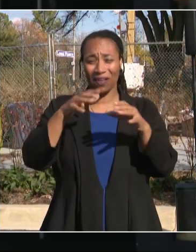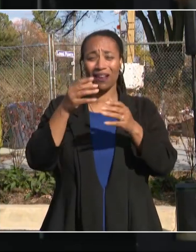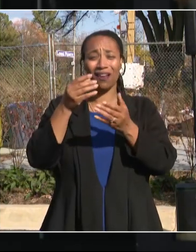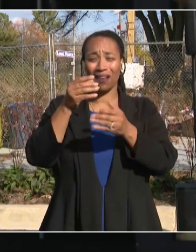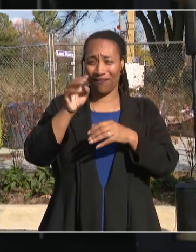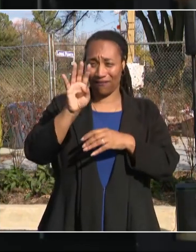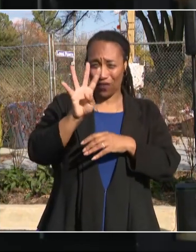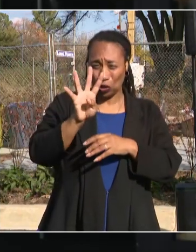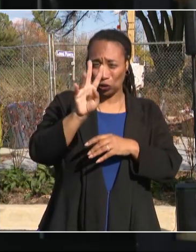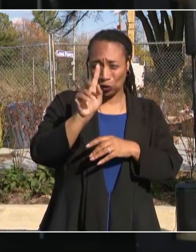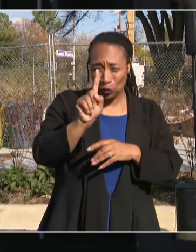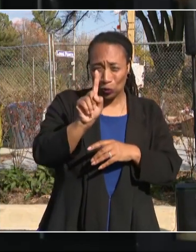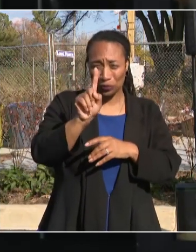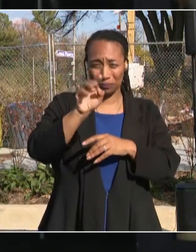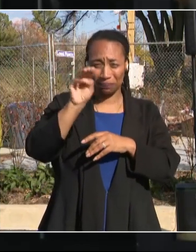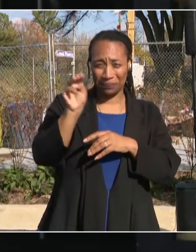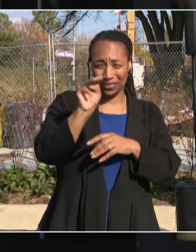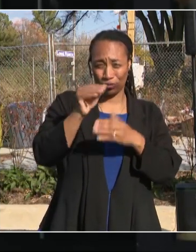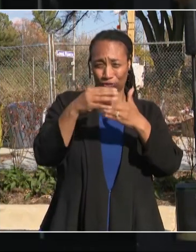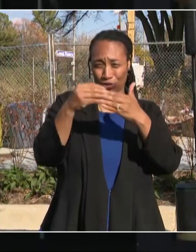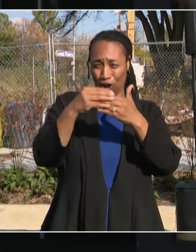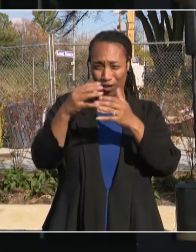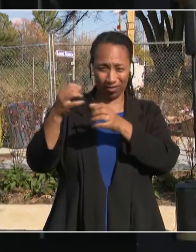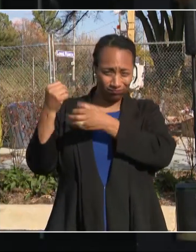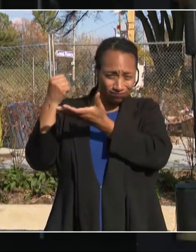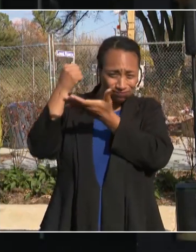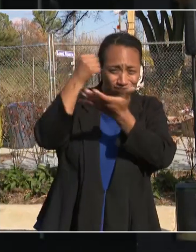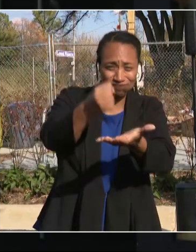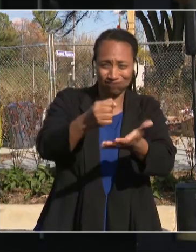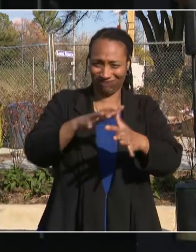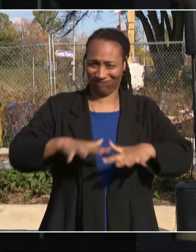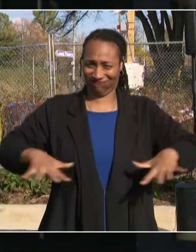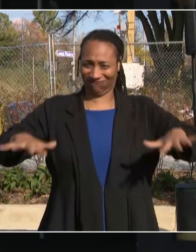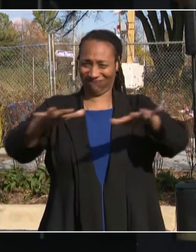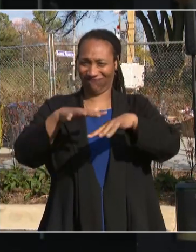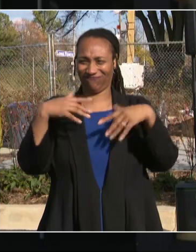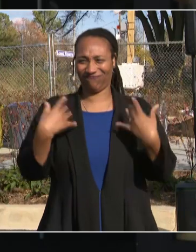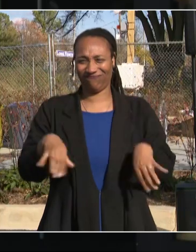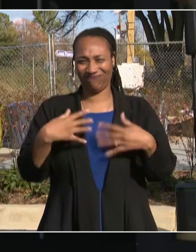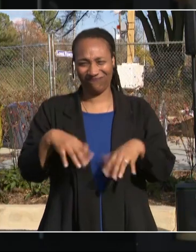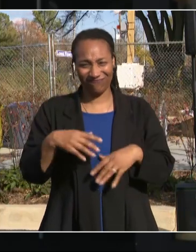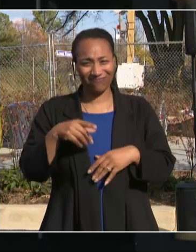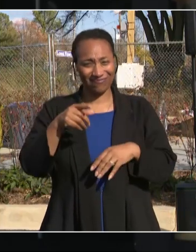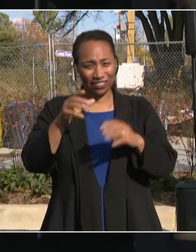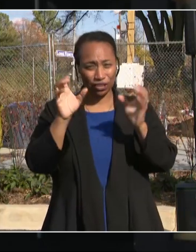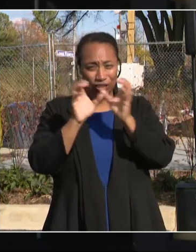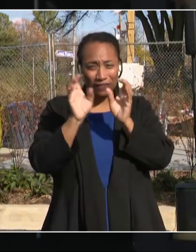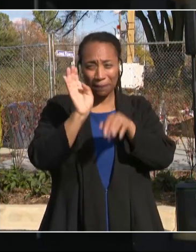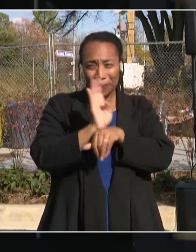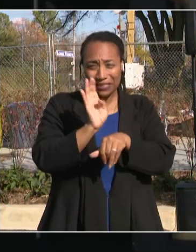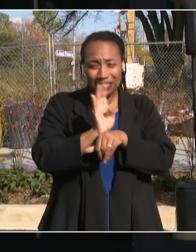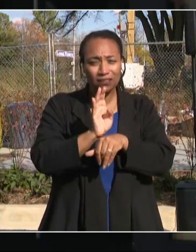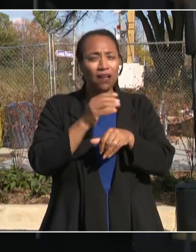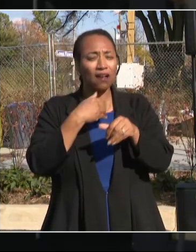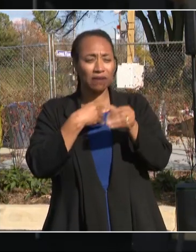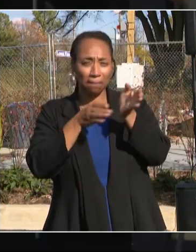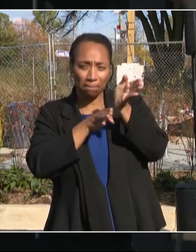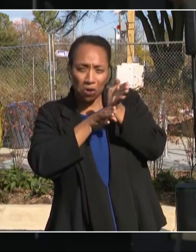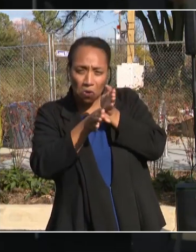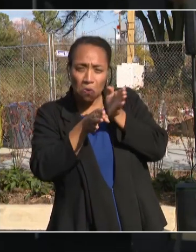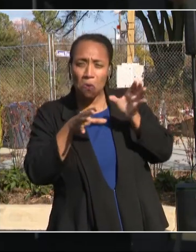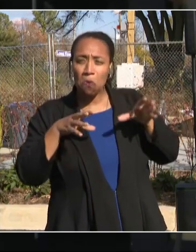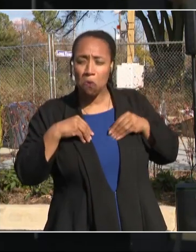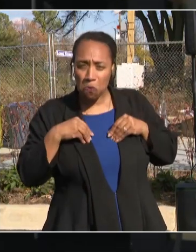minority-owned businesses. But this is just the beginning. We at Preservation of